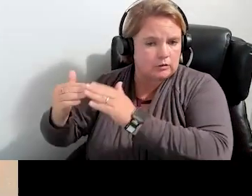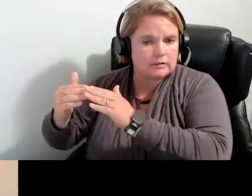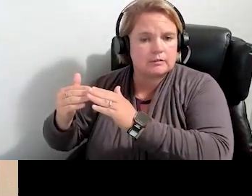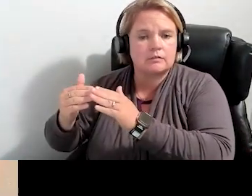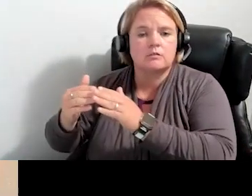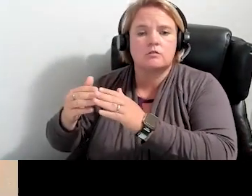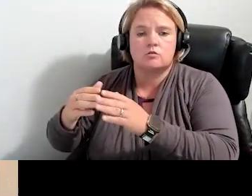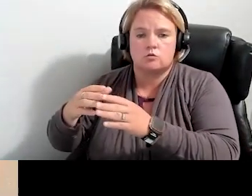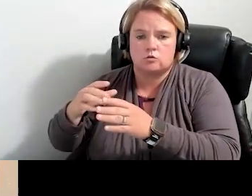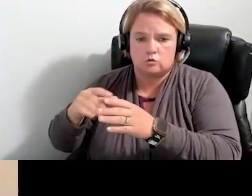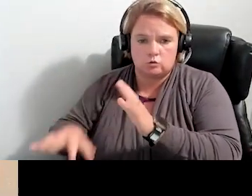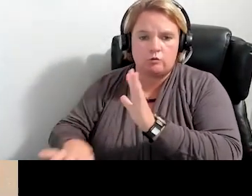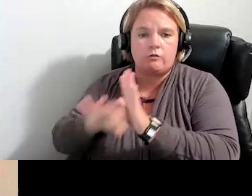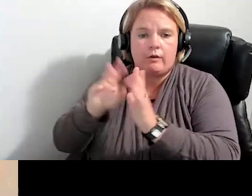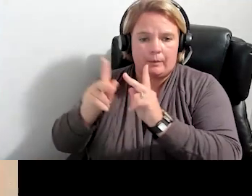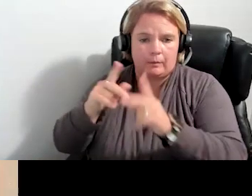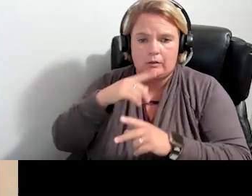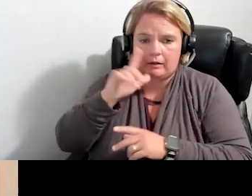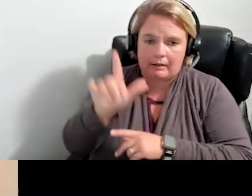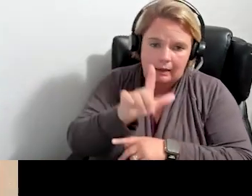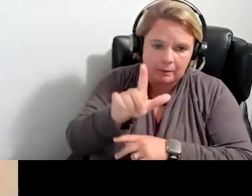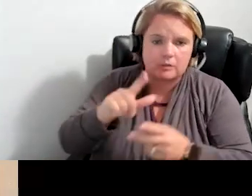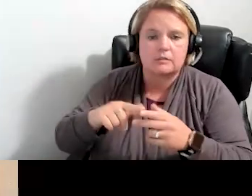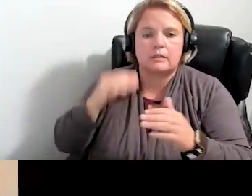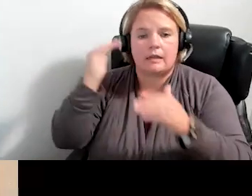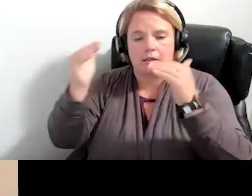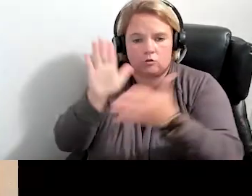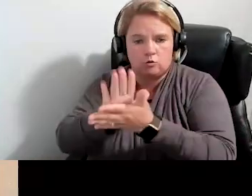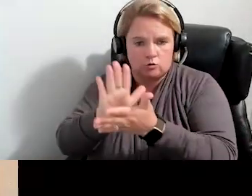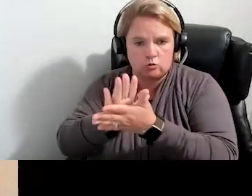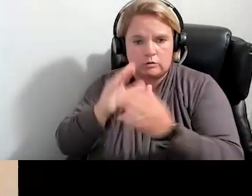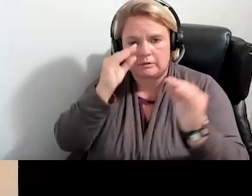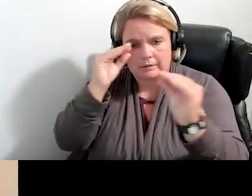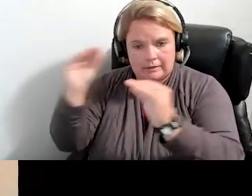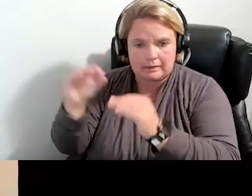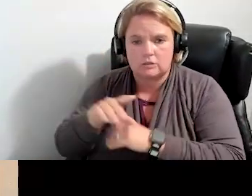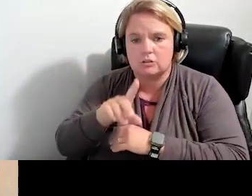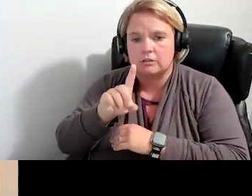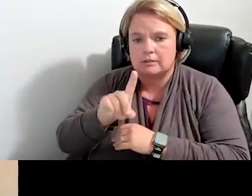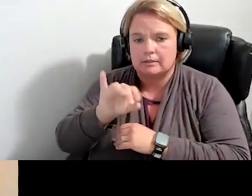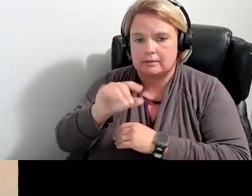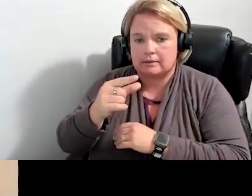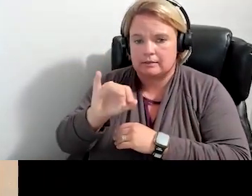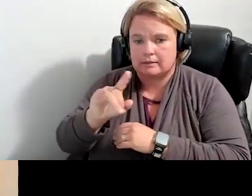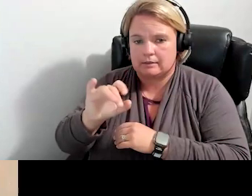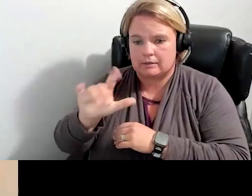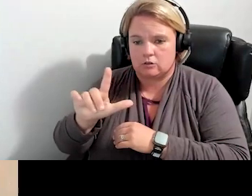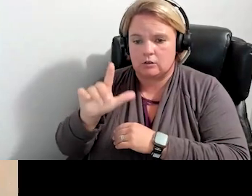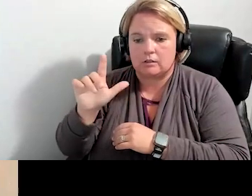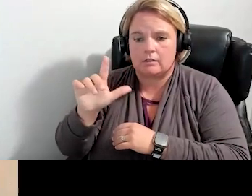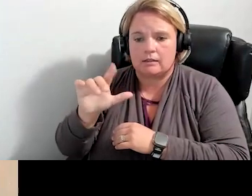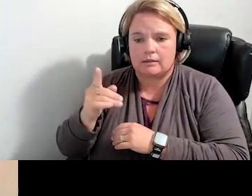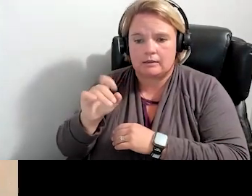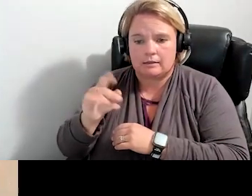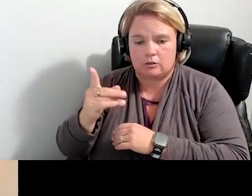disenfranchised people in local libraries and adult schools to teach them digital literacy, and then provide on-ramps into our